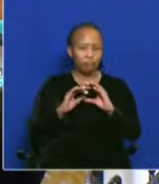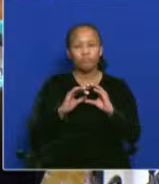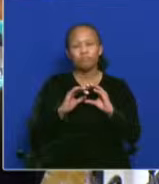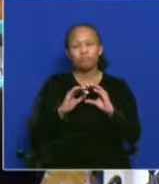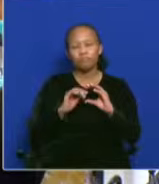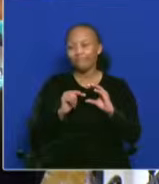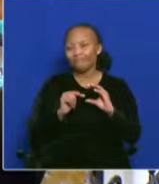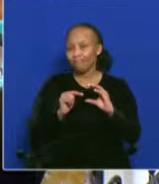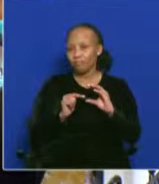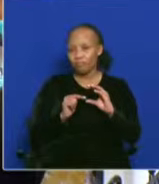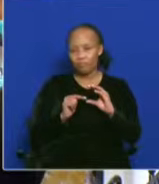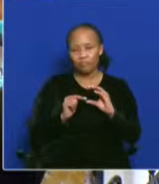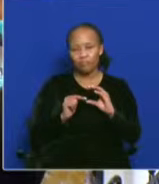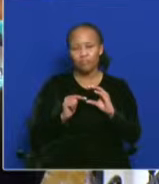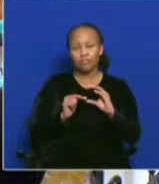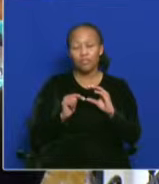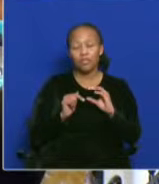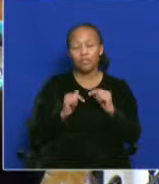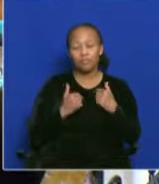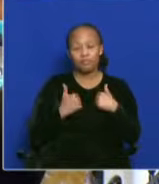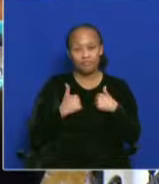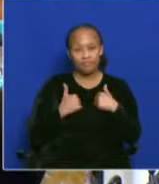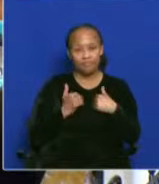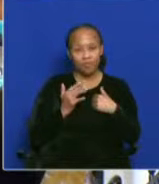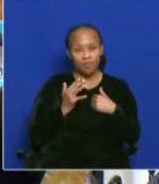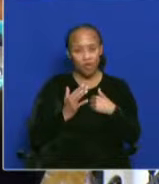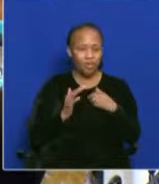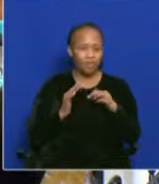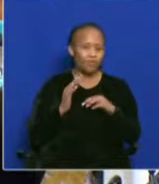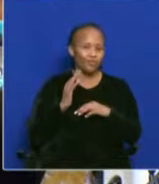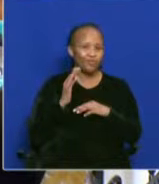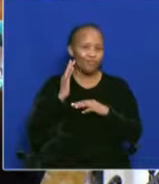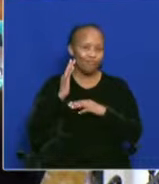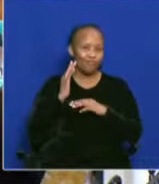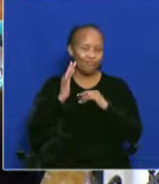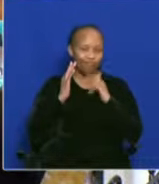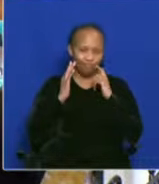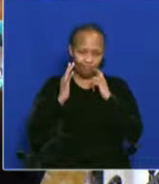I wanted to cover that deal with